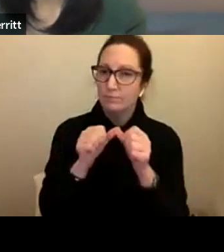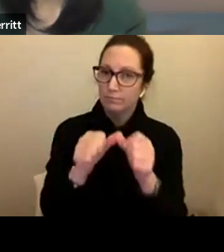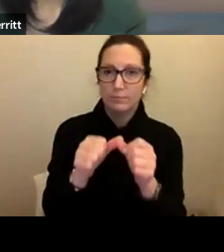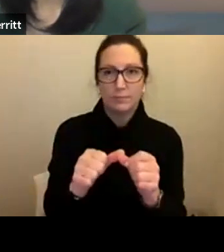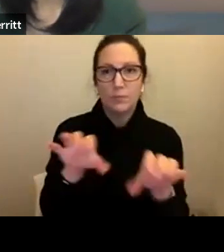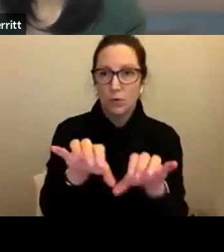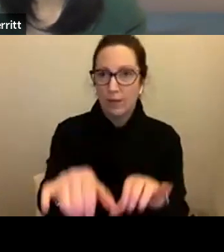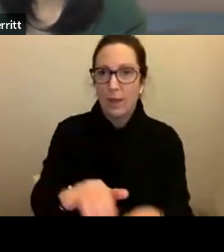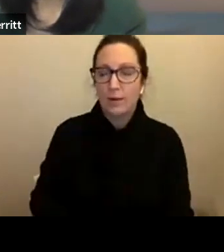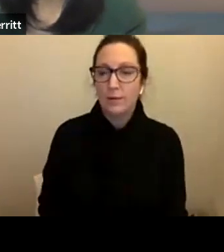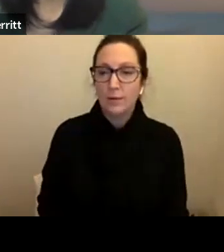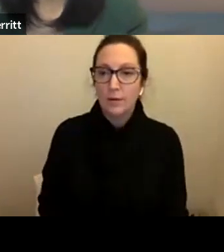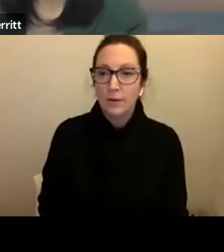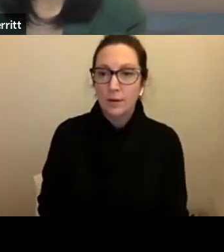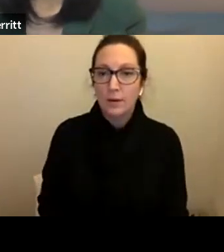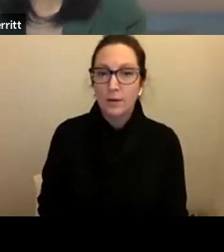continue.